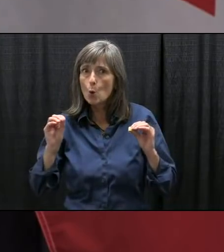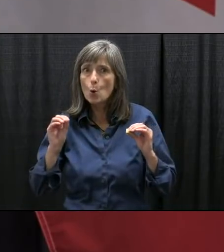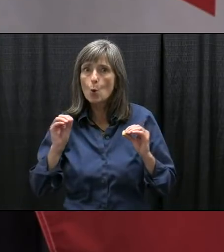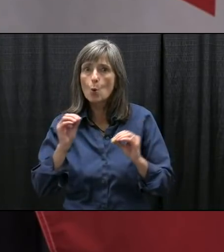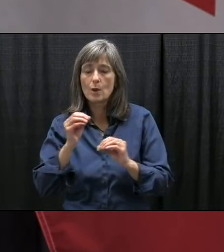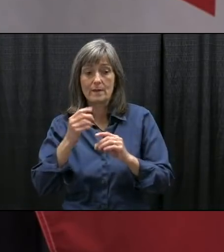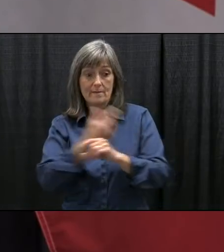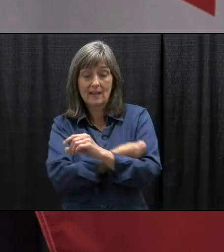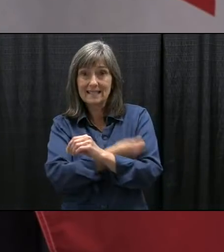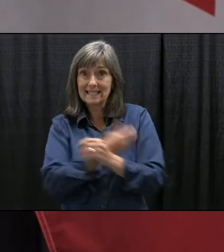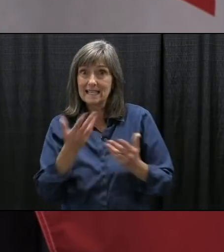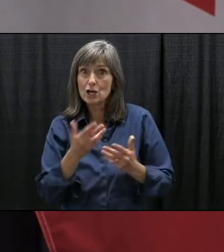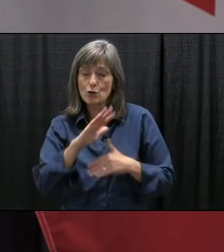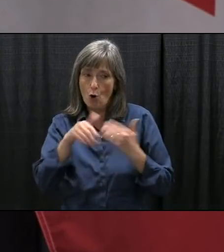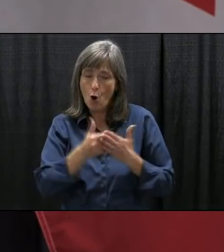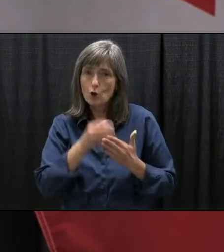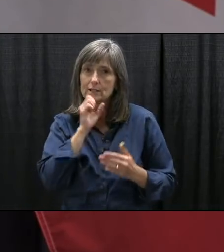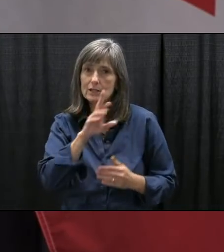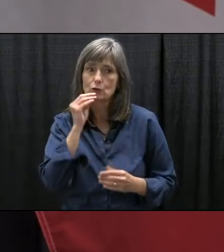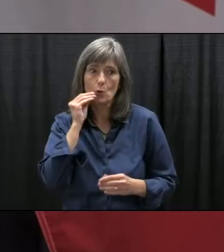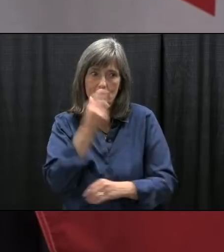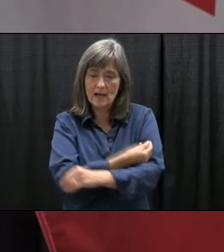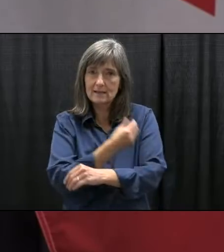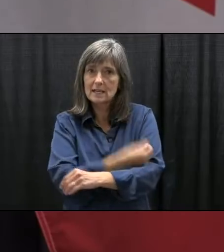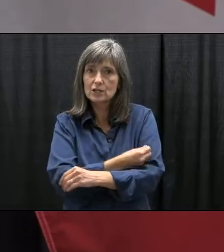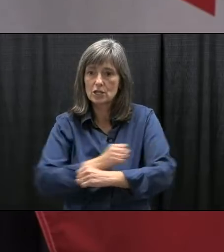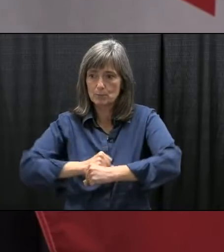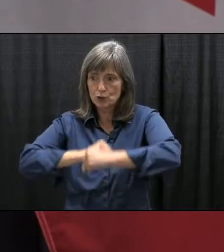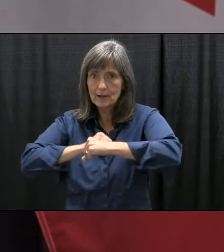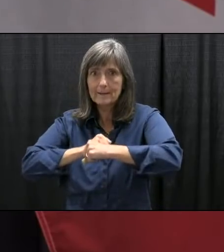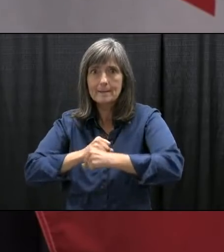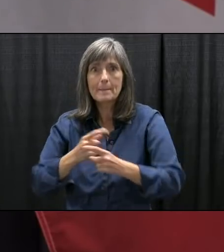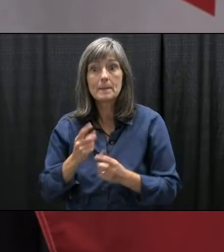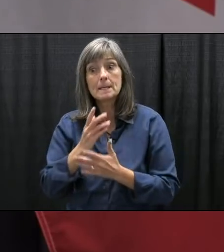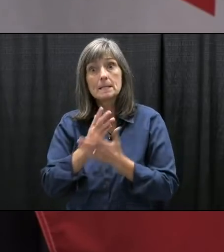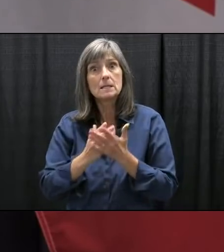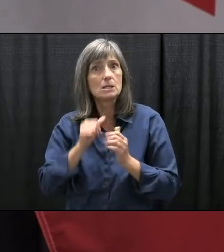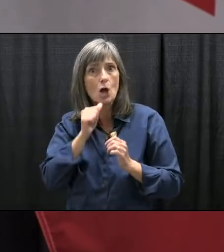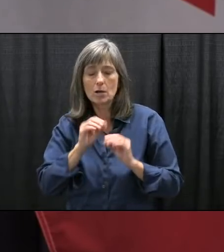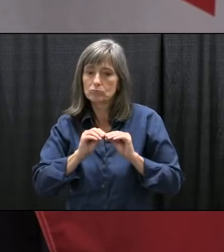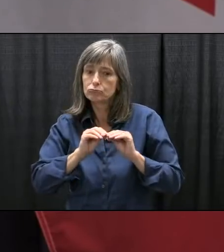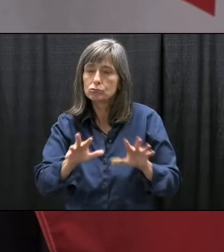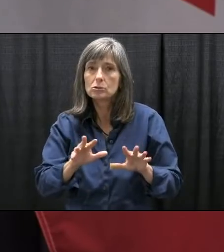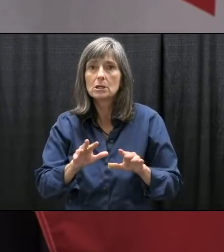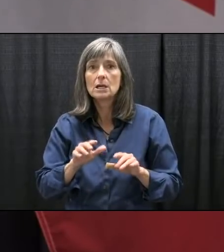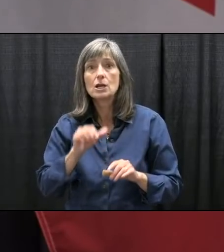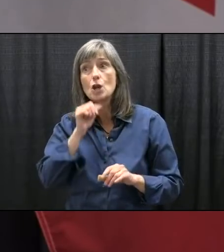but it protected them well. And as I've said before, this vaccine ain't perfect, but it's doing a damn good job.